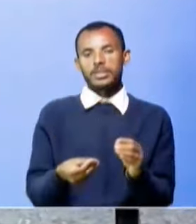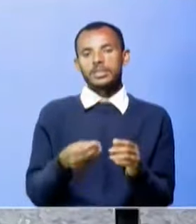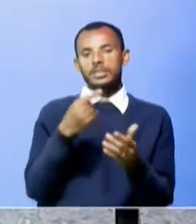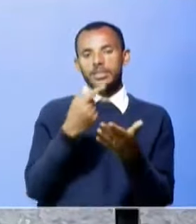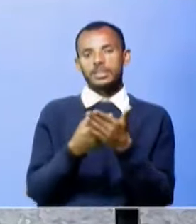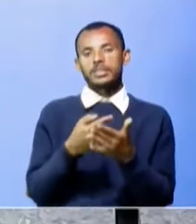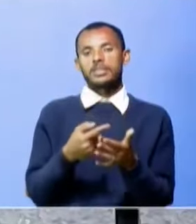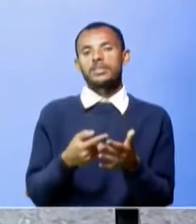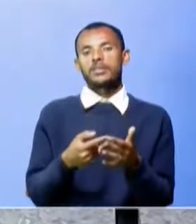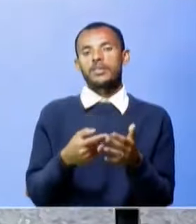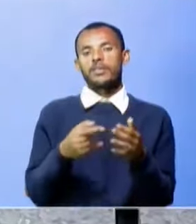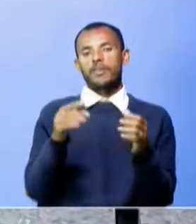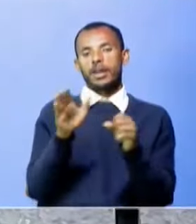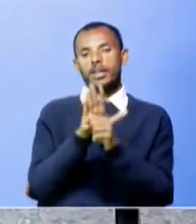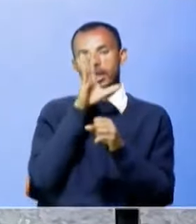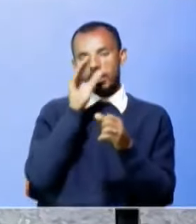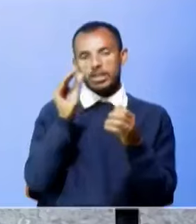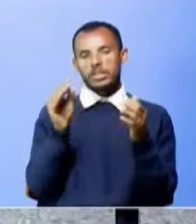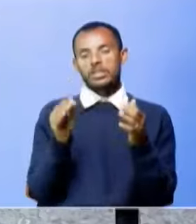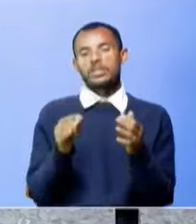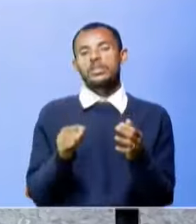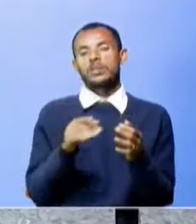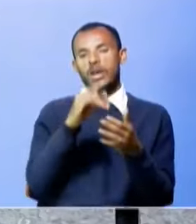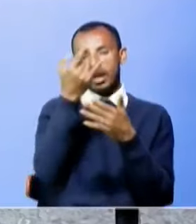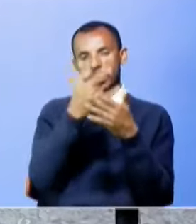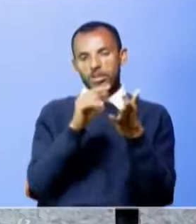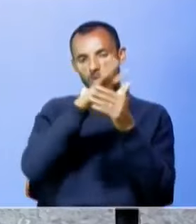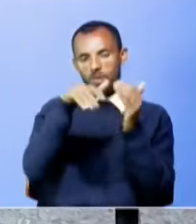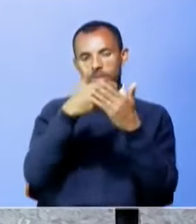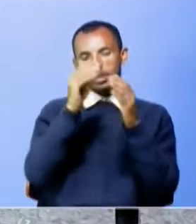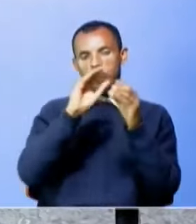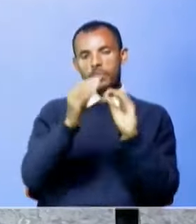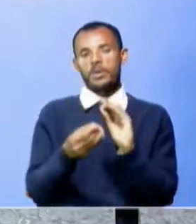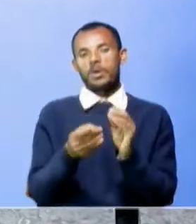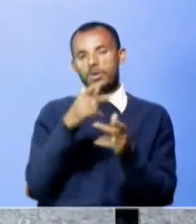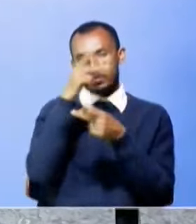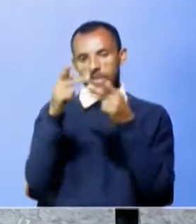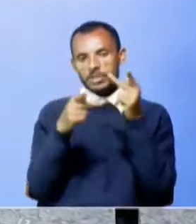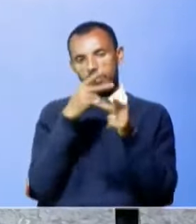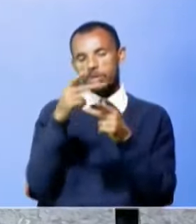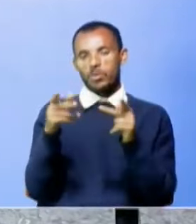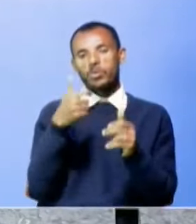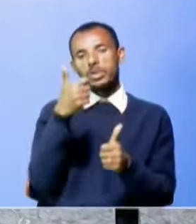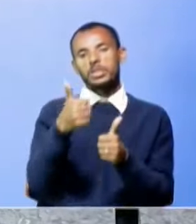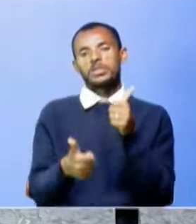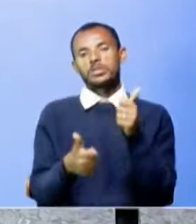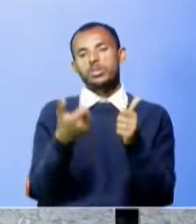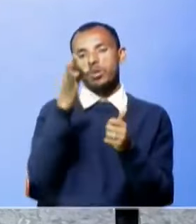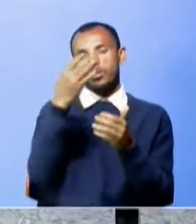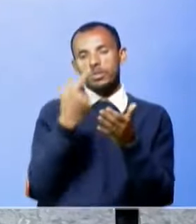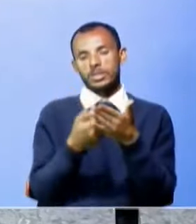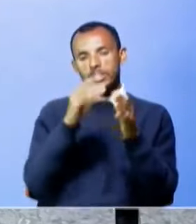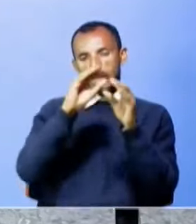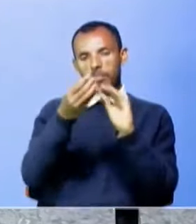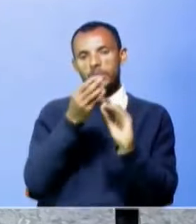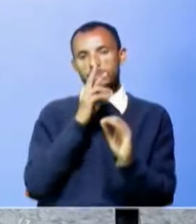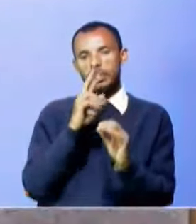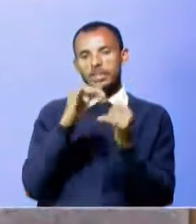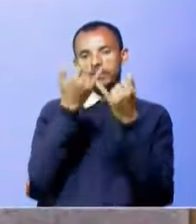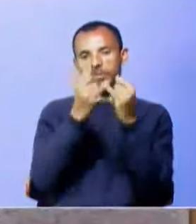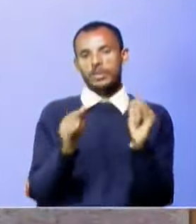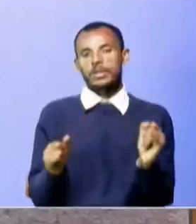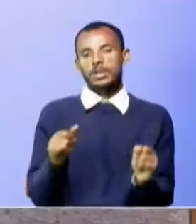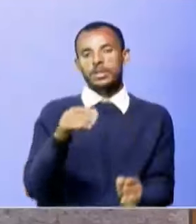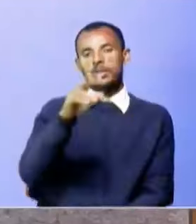is finite and very small, so that you can list out all the numbers and observe which of these numbers are